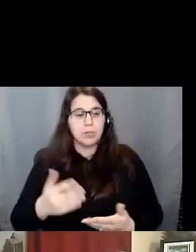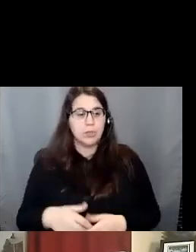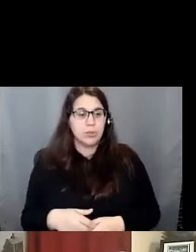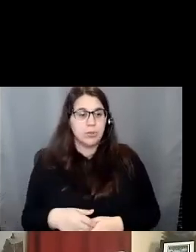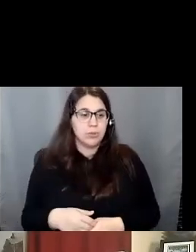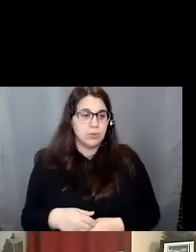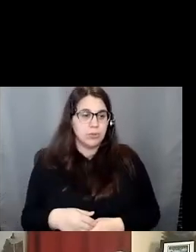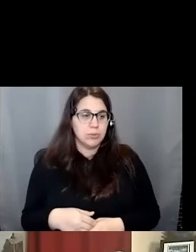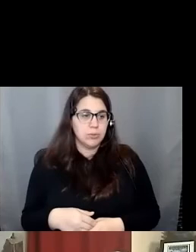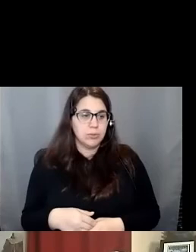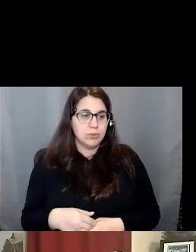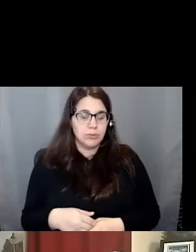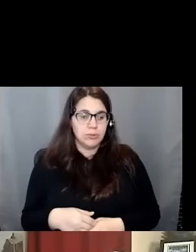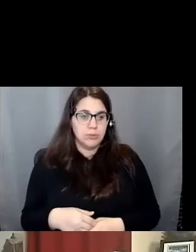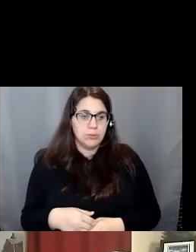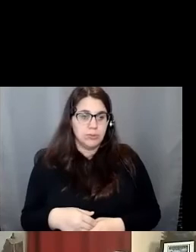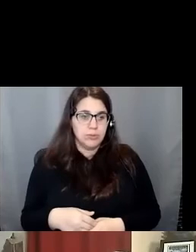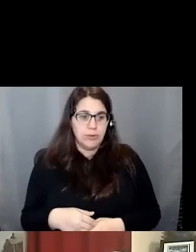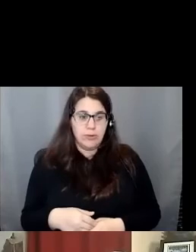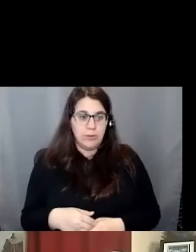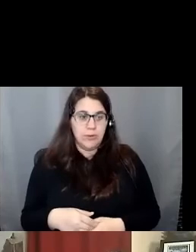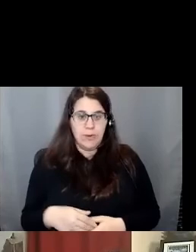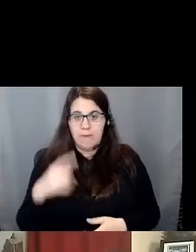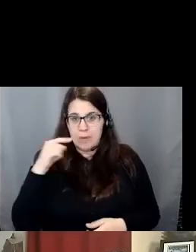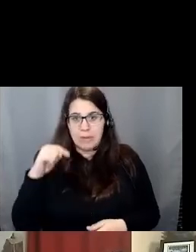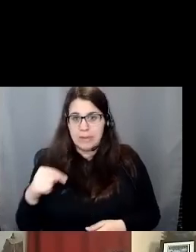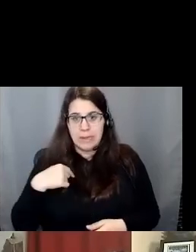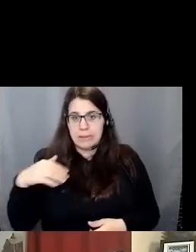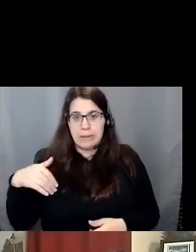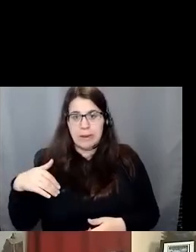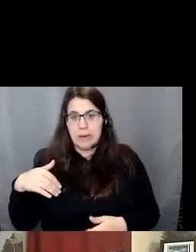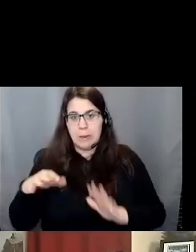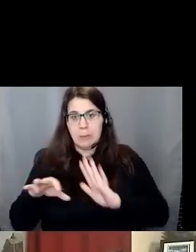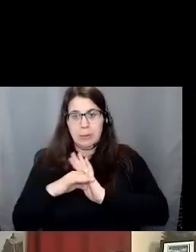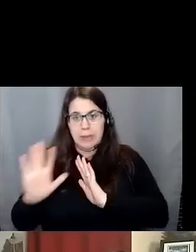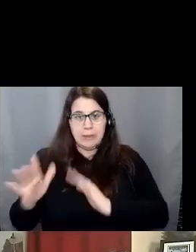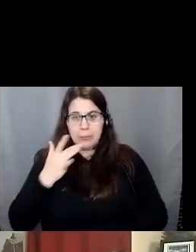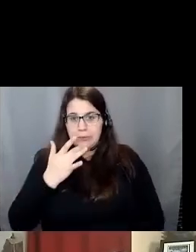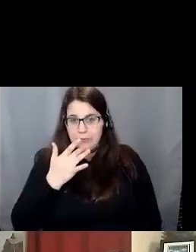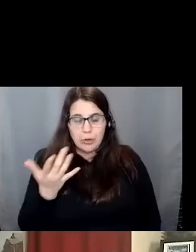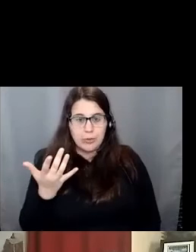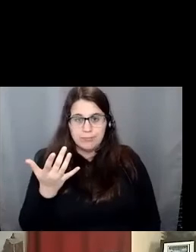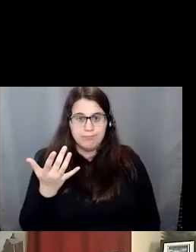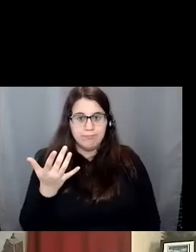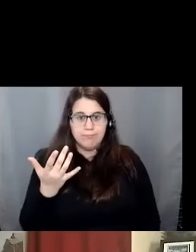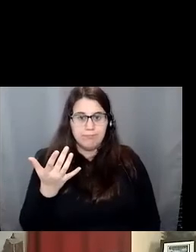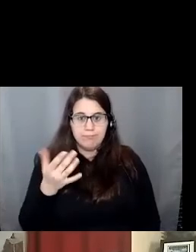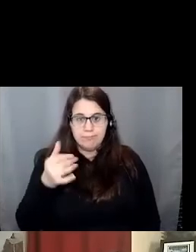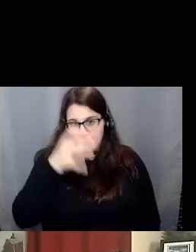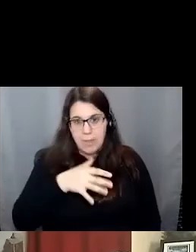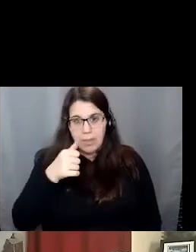beneficiary. In this case, I had not populated what he identifies as, but if I clicked on the pencil icon, I could choose,